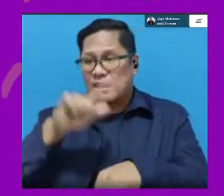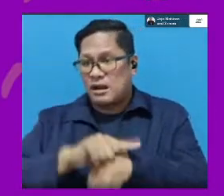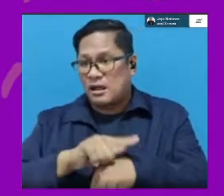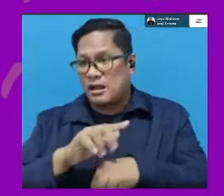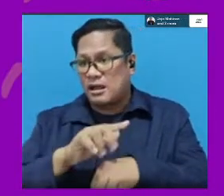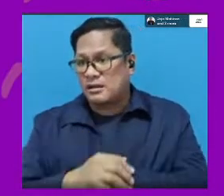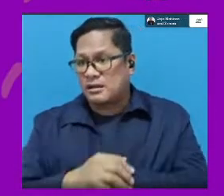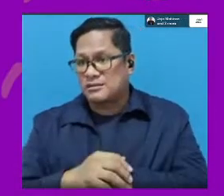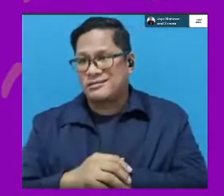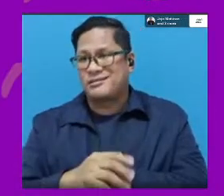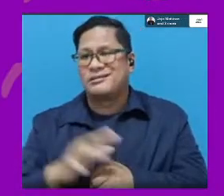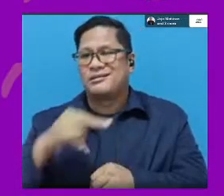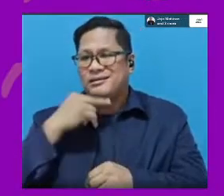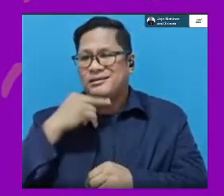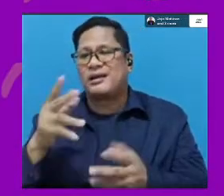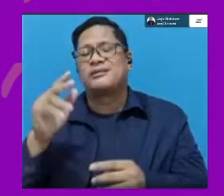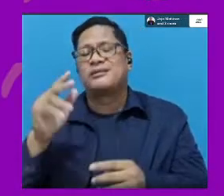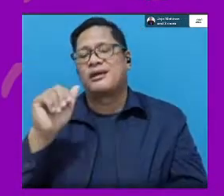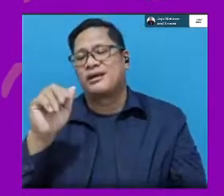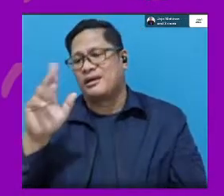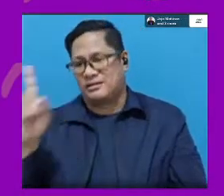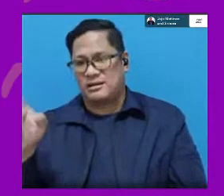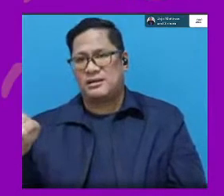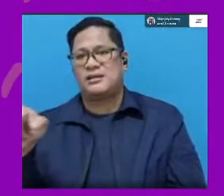therefore A&D lands.